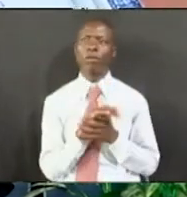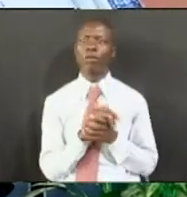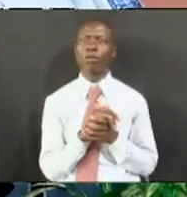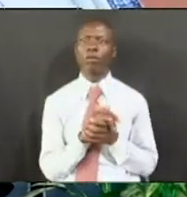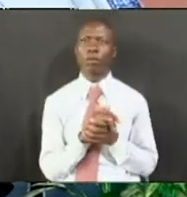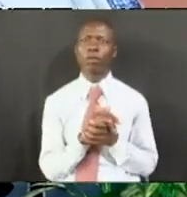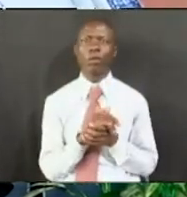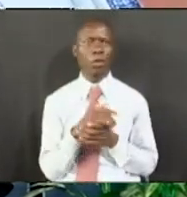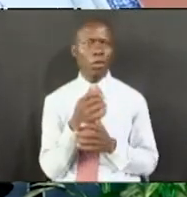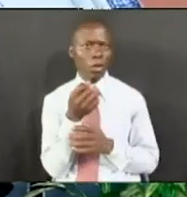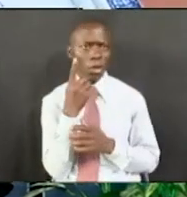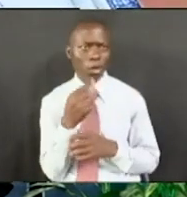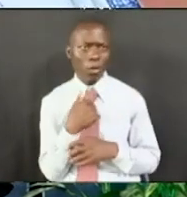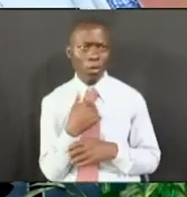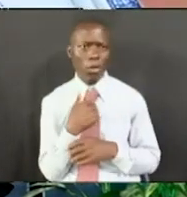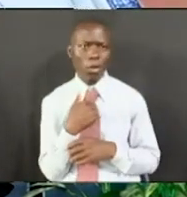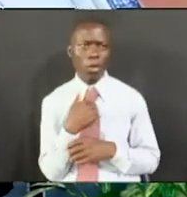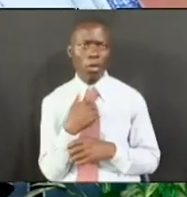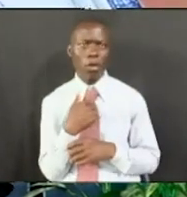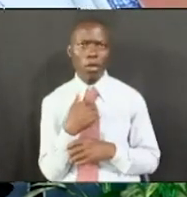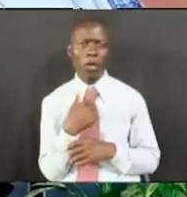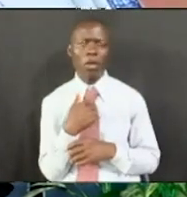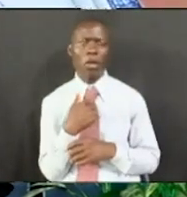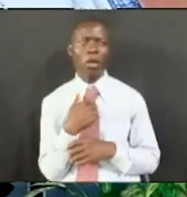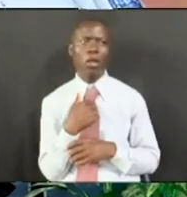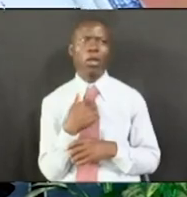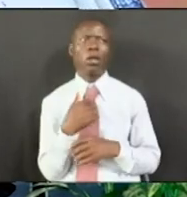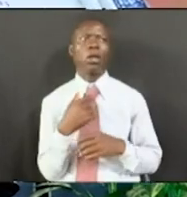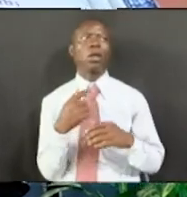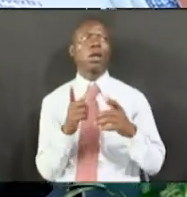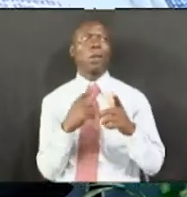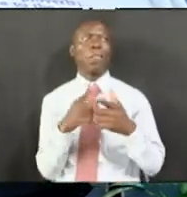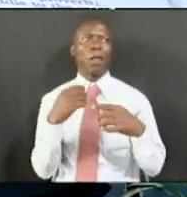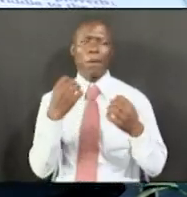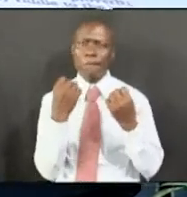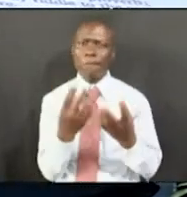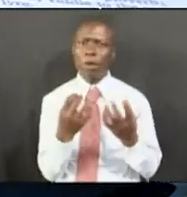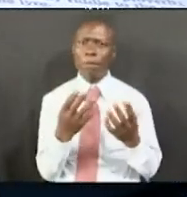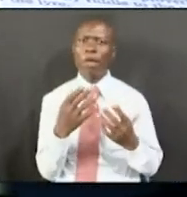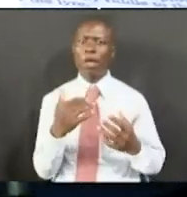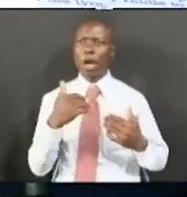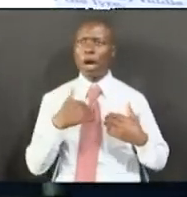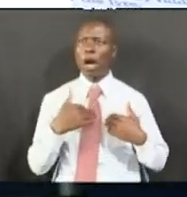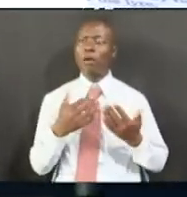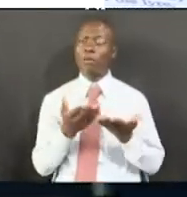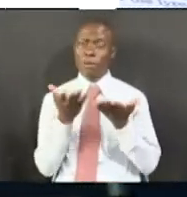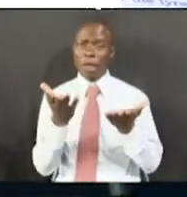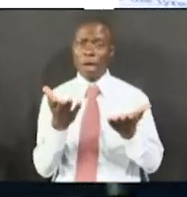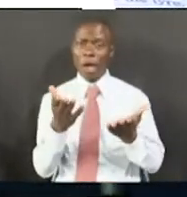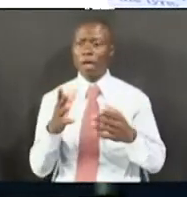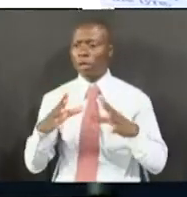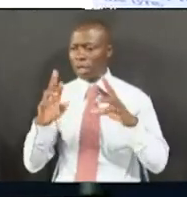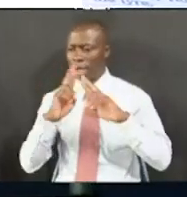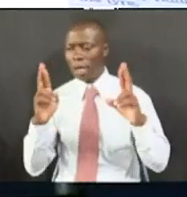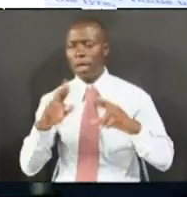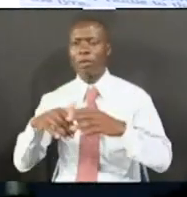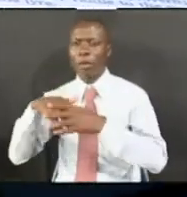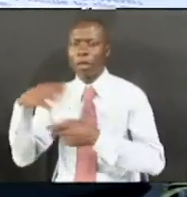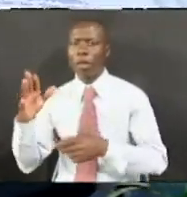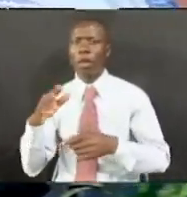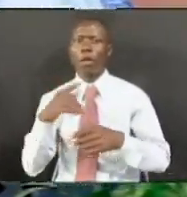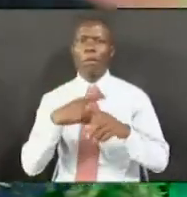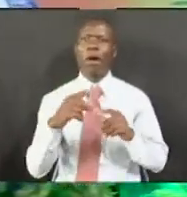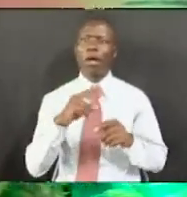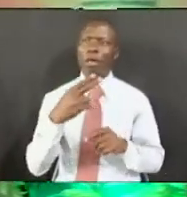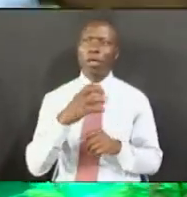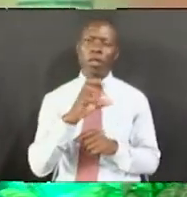with me now? The byways were deserted and men were afraid to go out. But Shamgar was